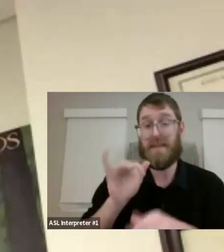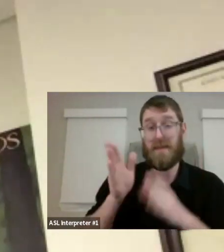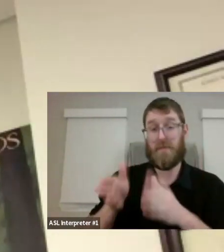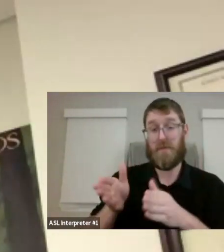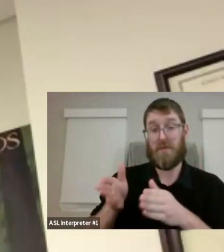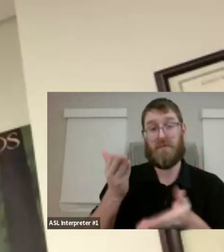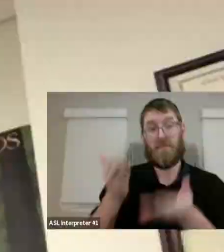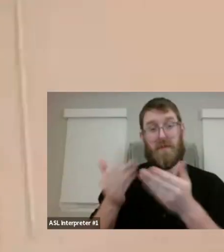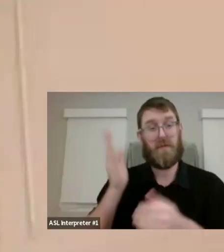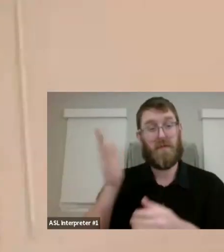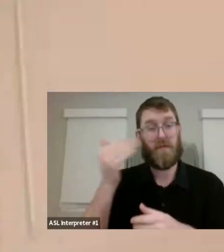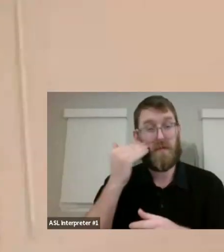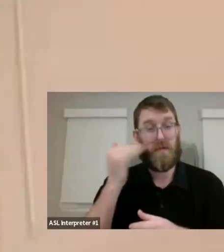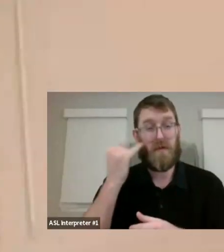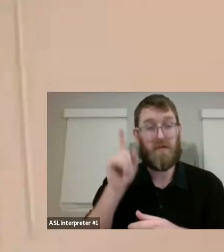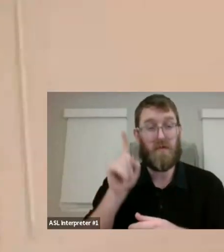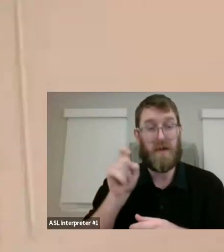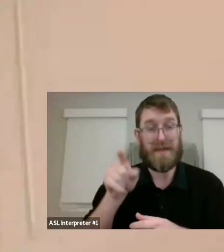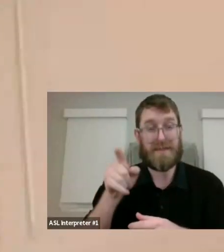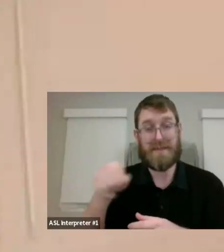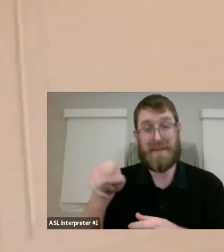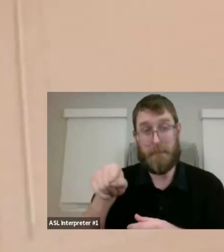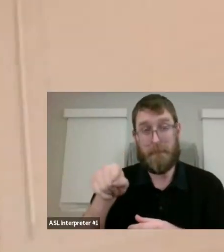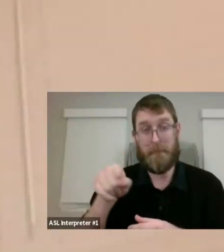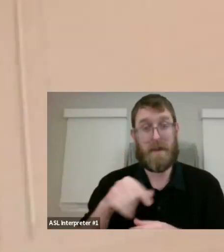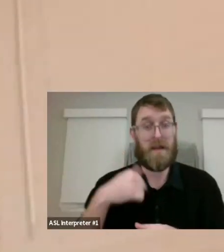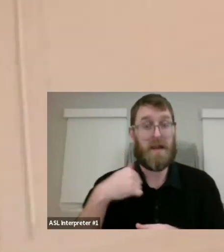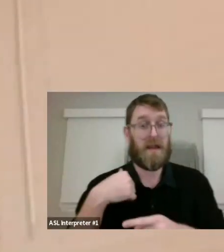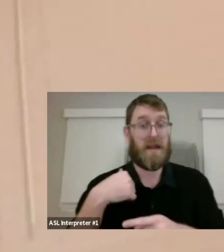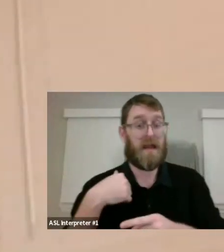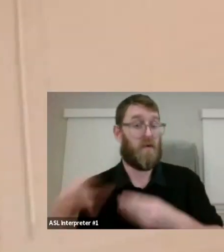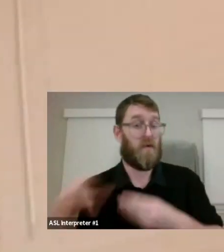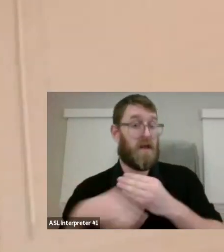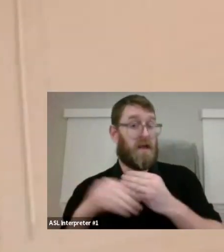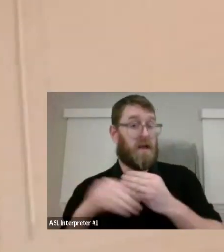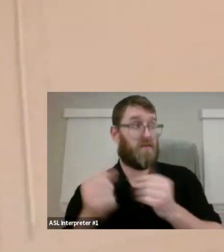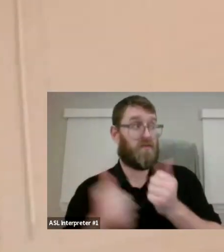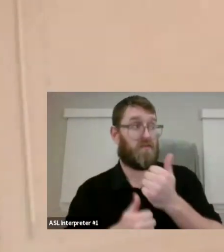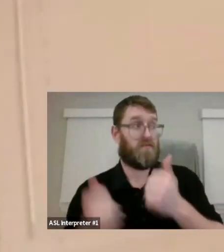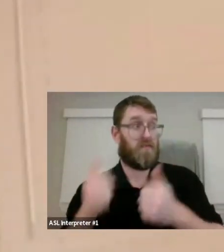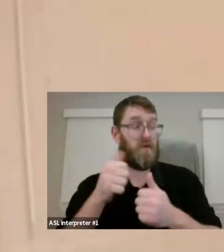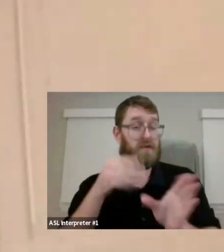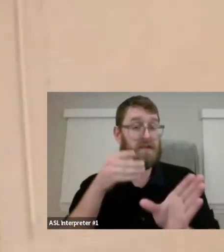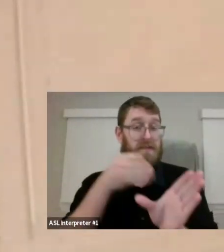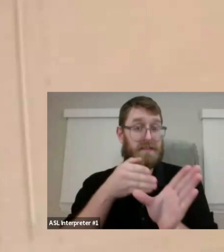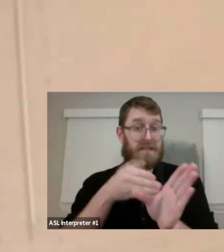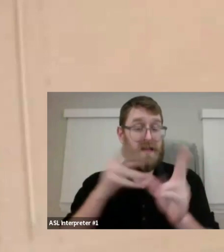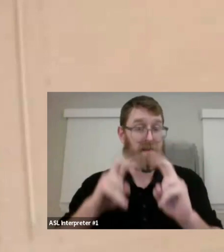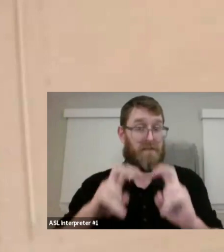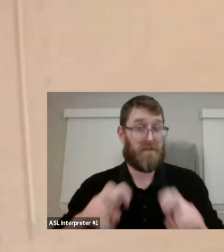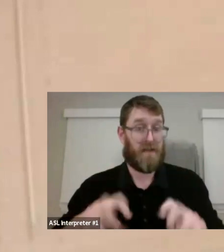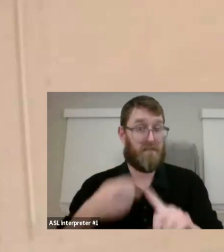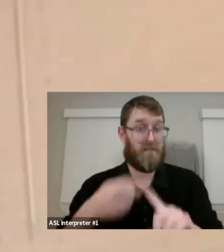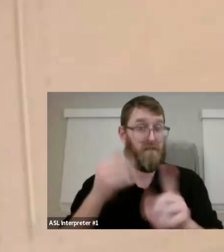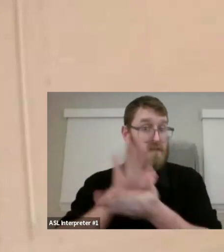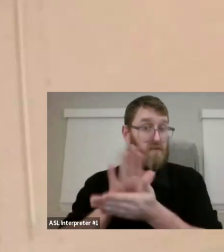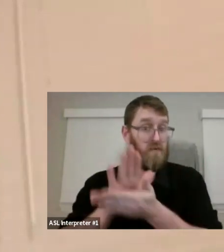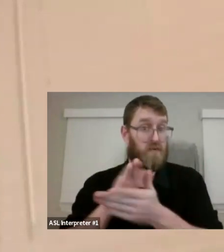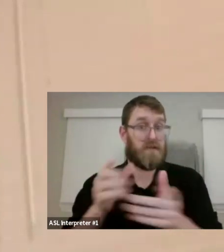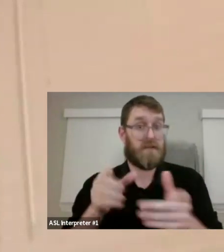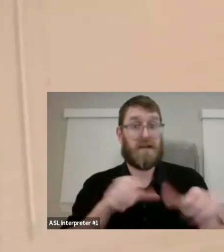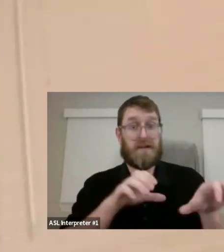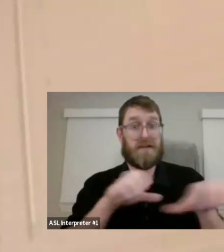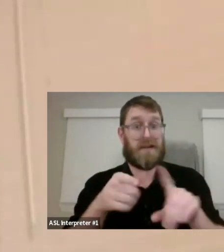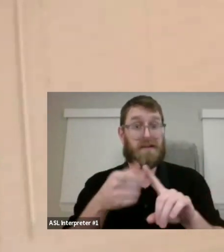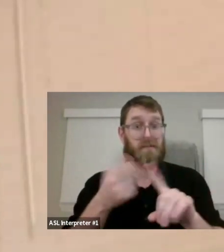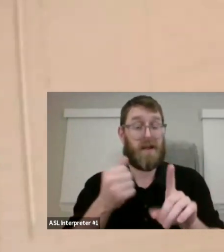them. And I will add that most psychological evaluations that come from schools are done by a